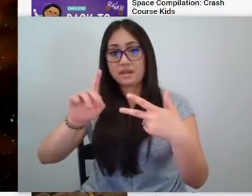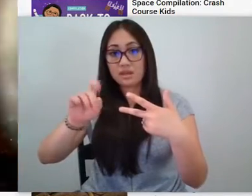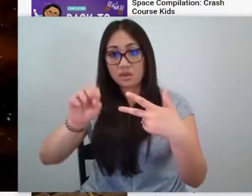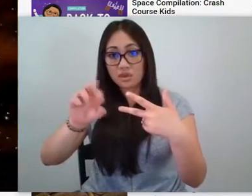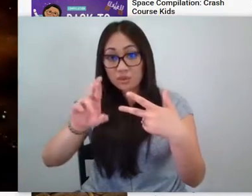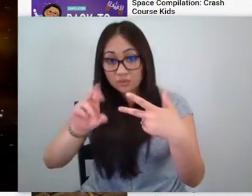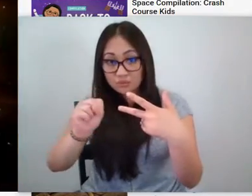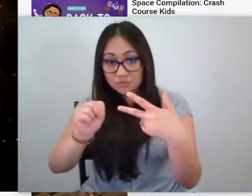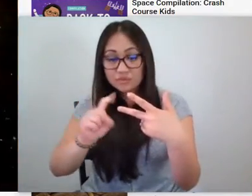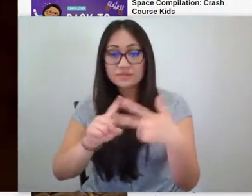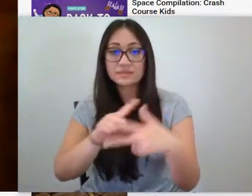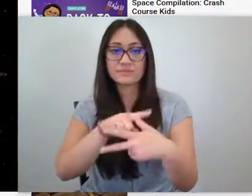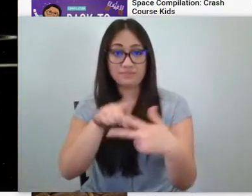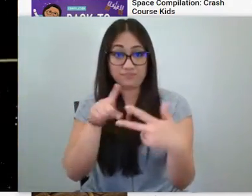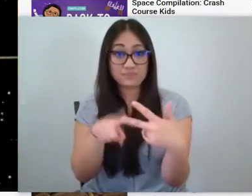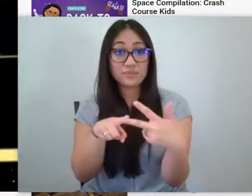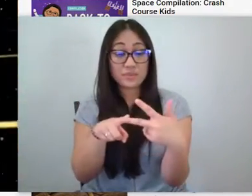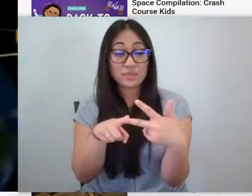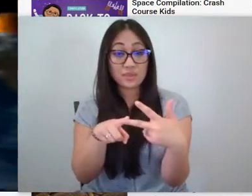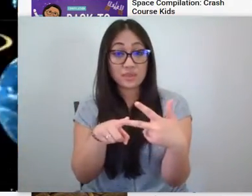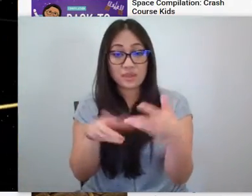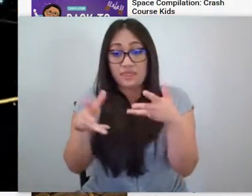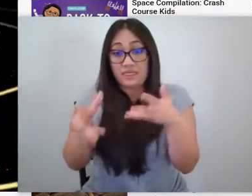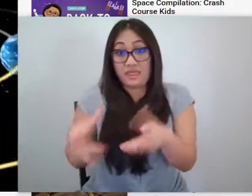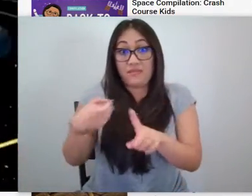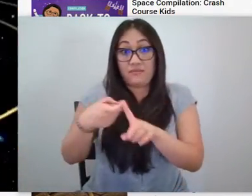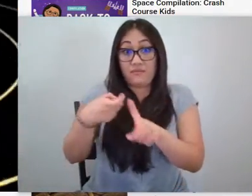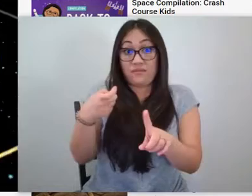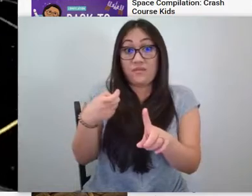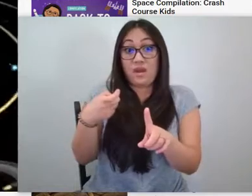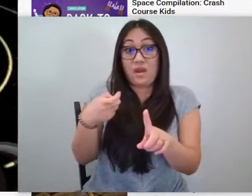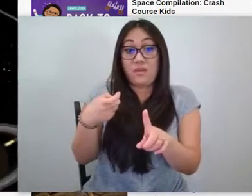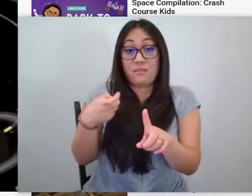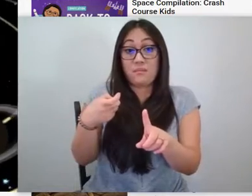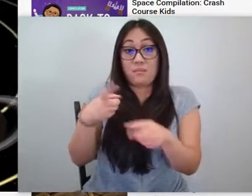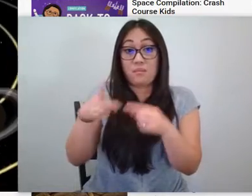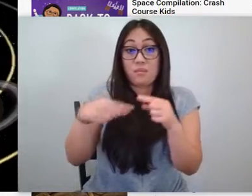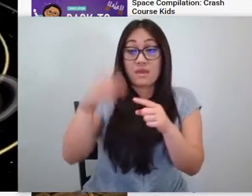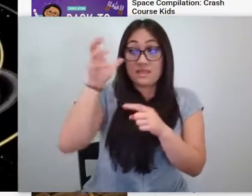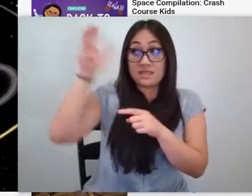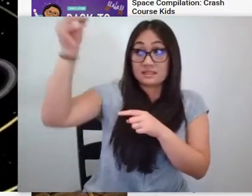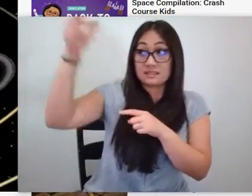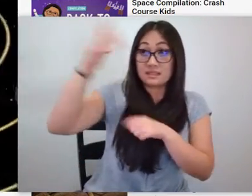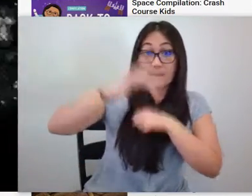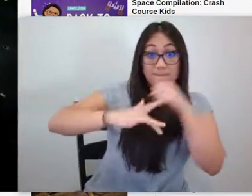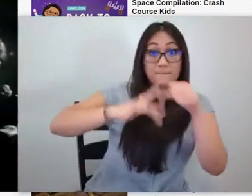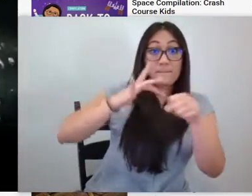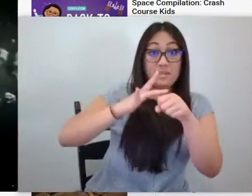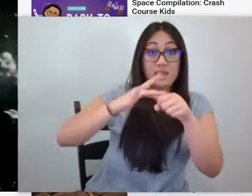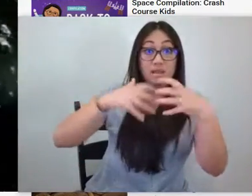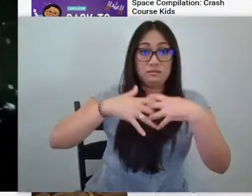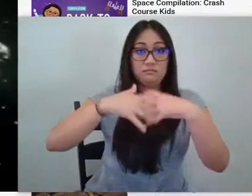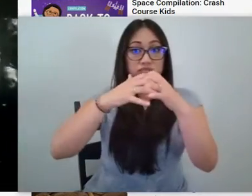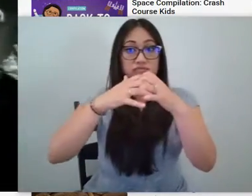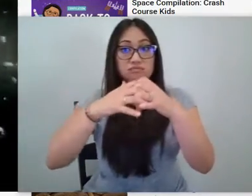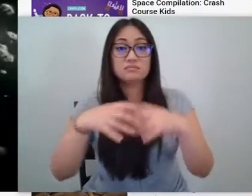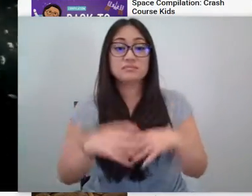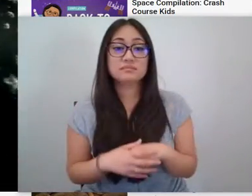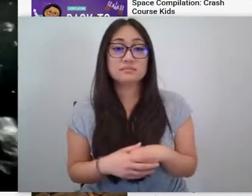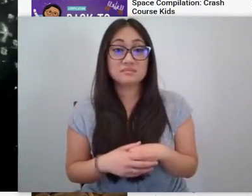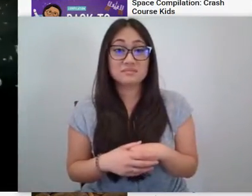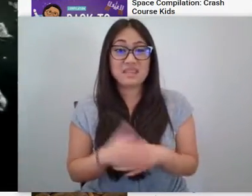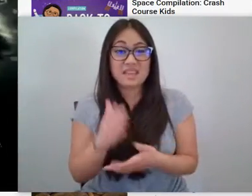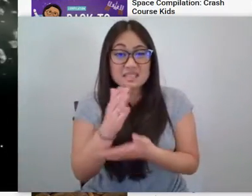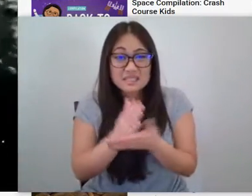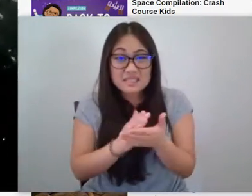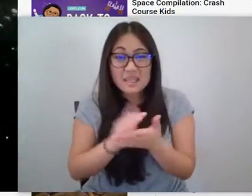types of rocks are believed to be the leftover material from when the sun and the planets were created. Some of these rocks are hundreds